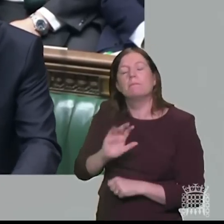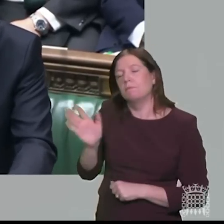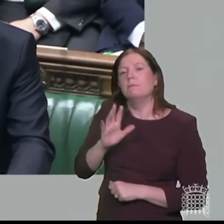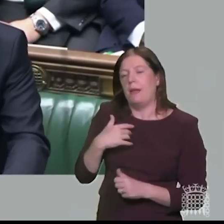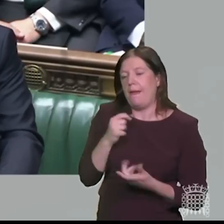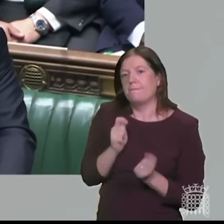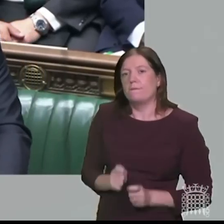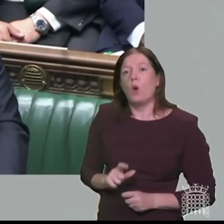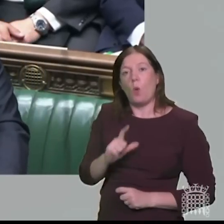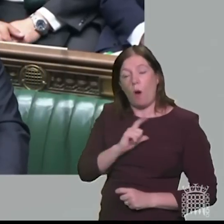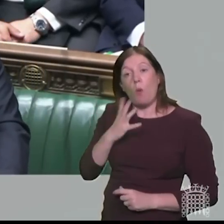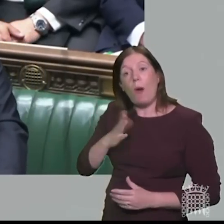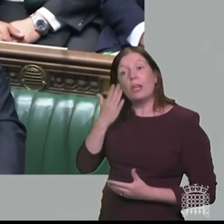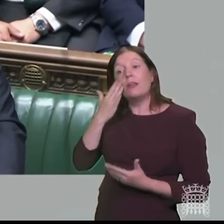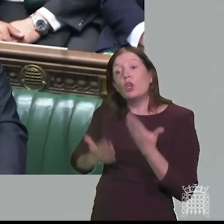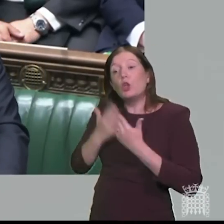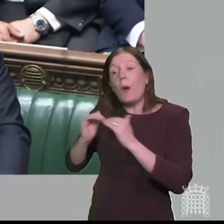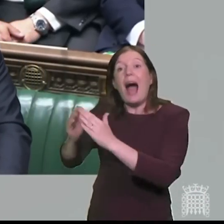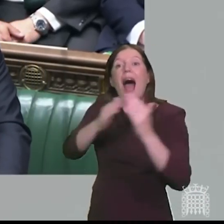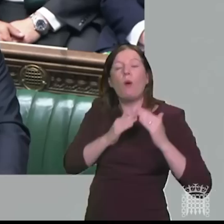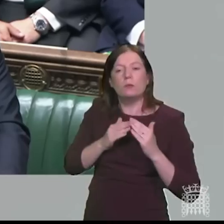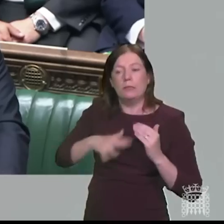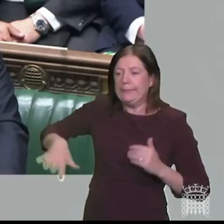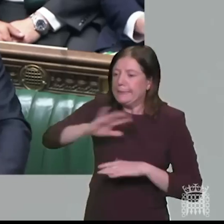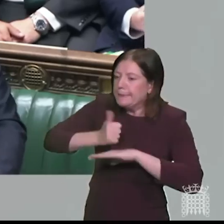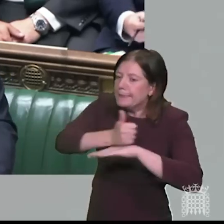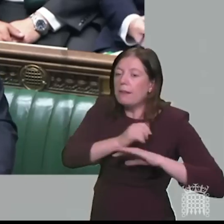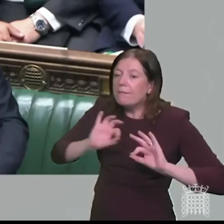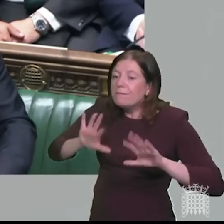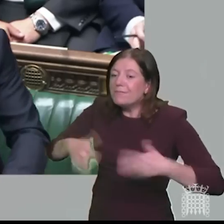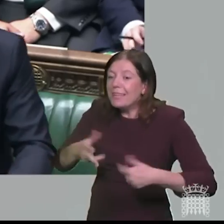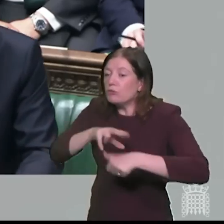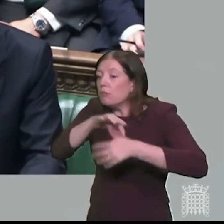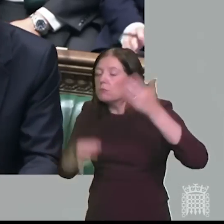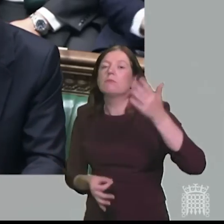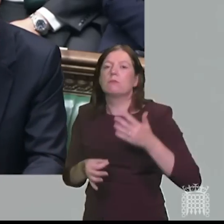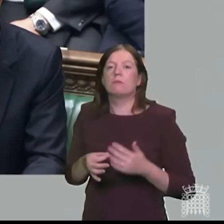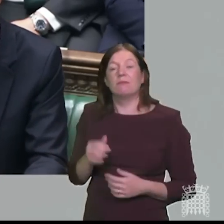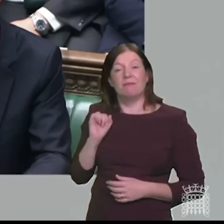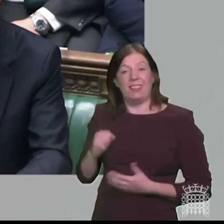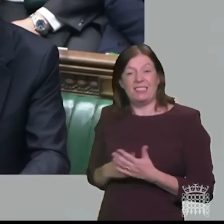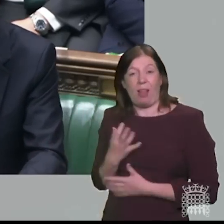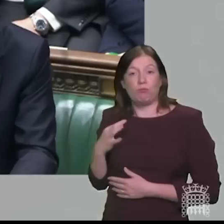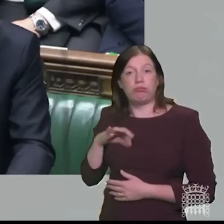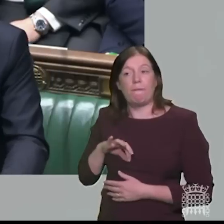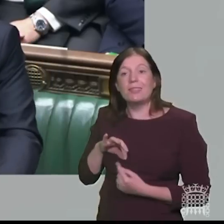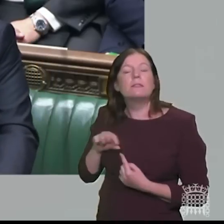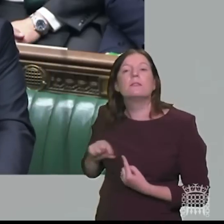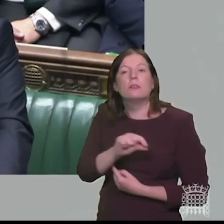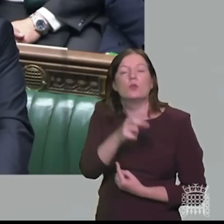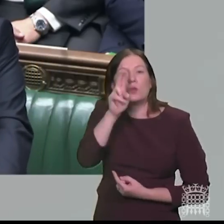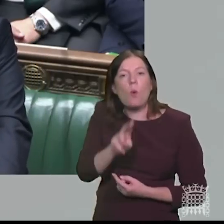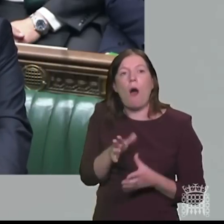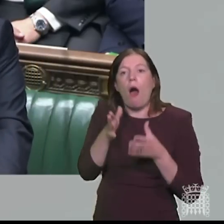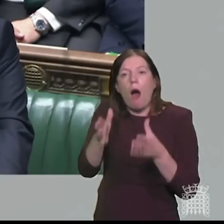is matched by new infrastructure, because the current system sees far too little of the developers' profits going to build new schools, hospitals